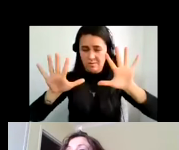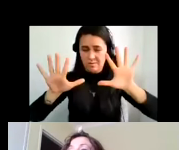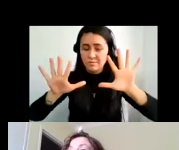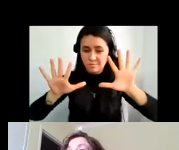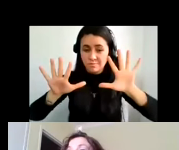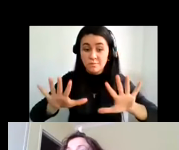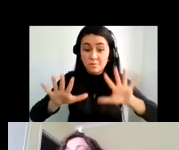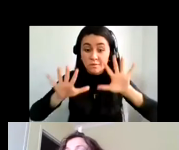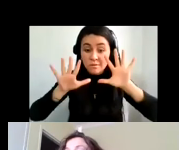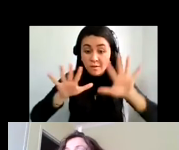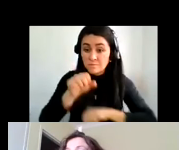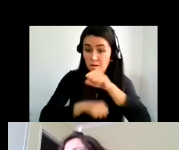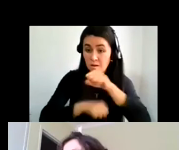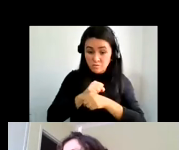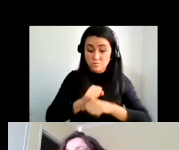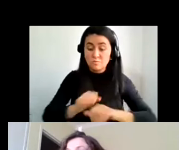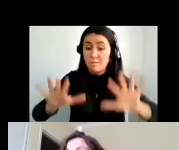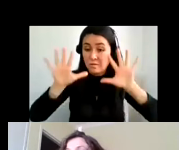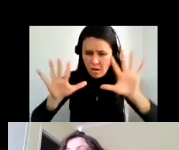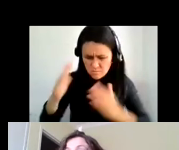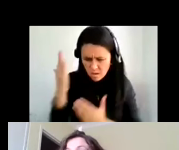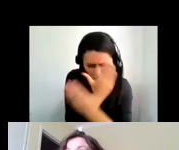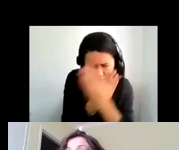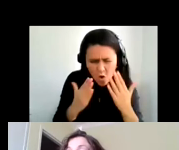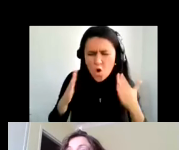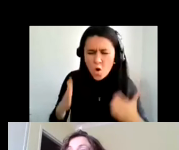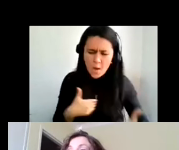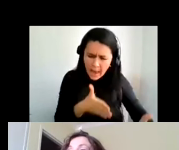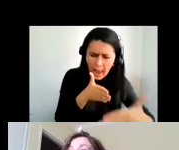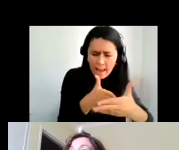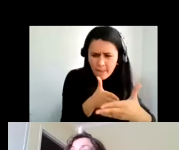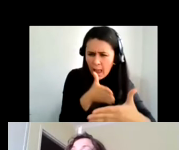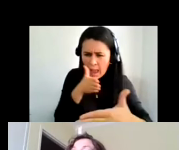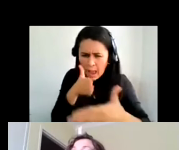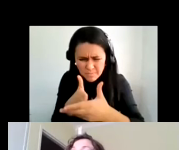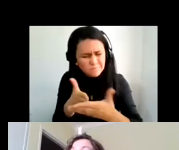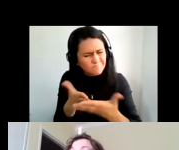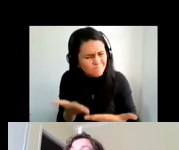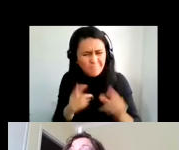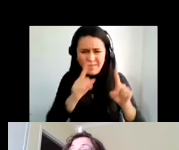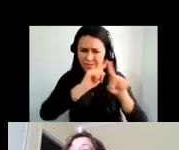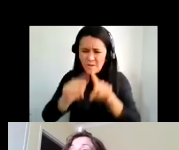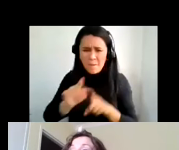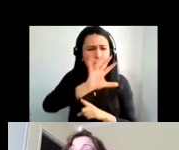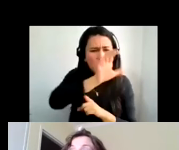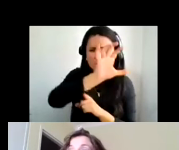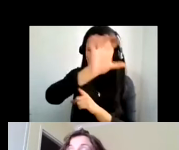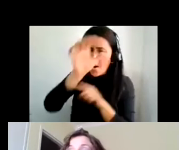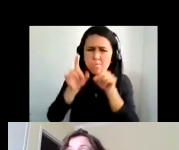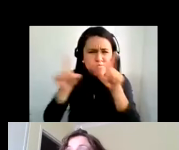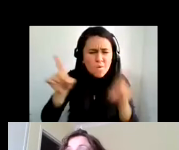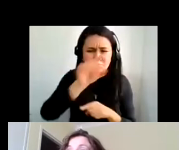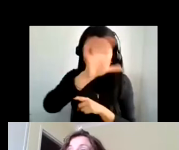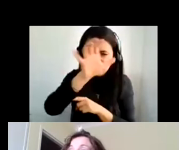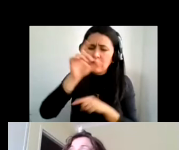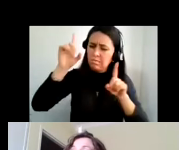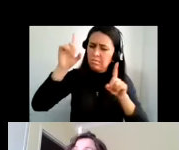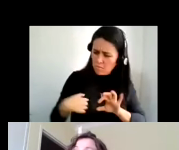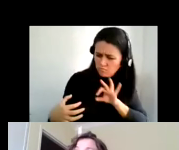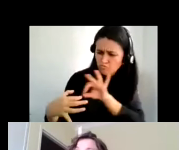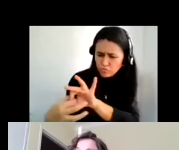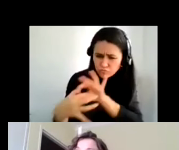country contexts, collaboration with the different regional offices. I'd like to say we are very much inspired and learning from the